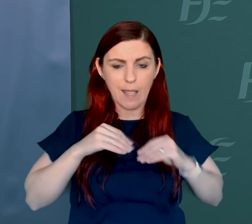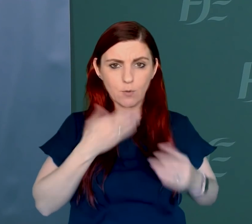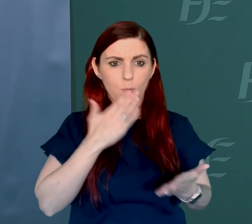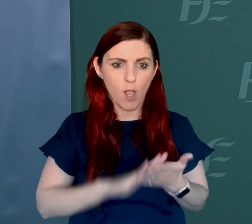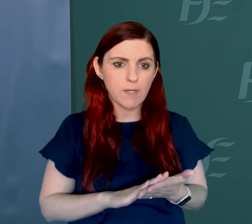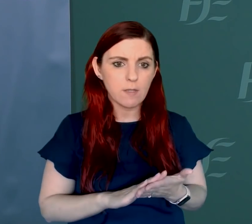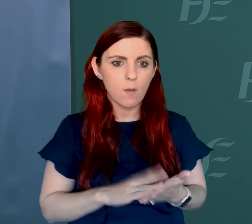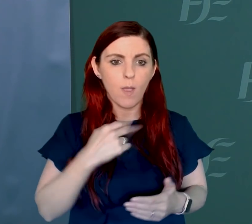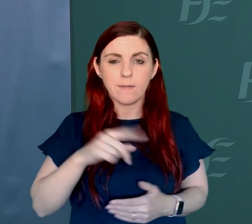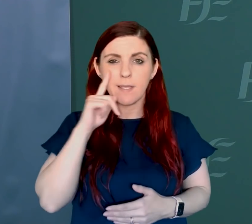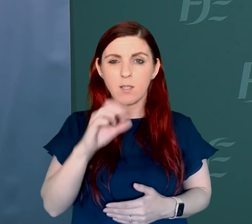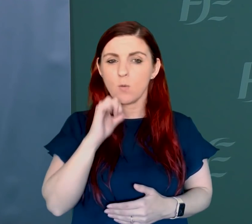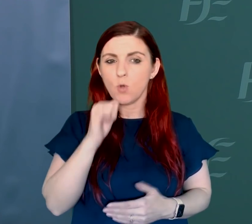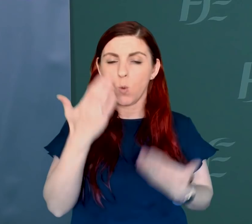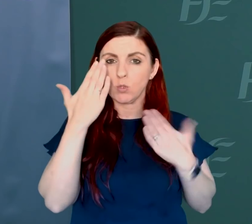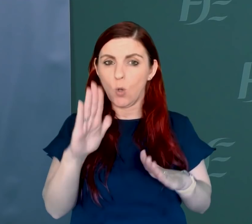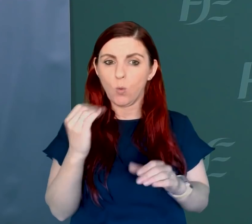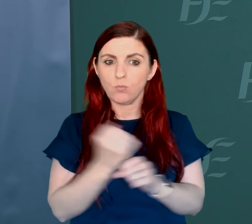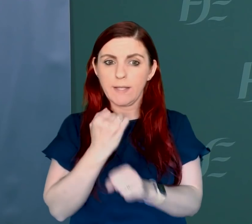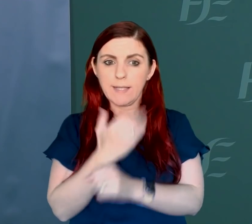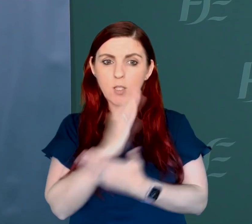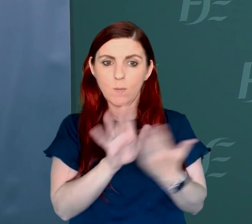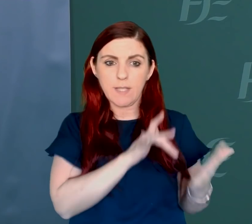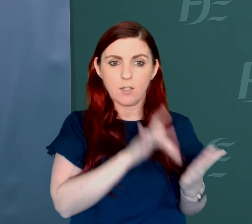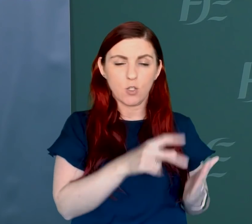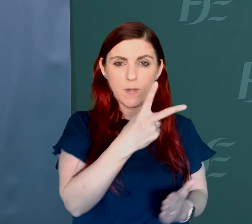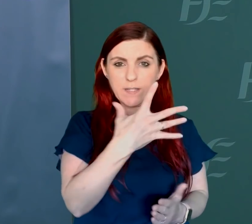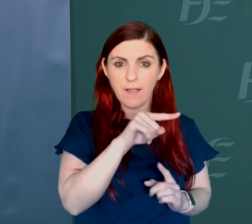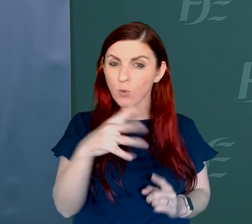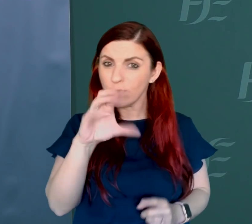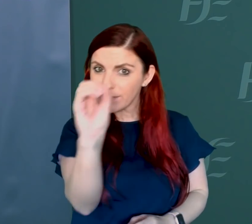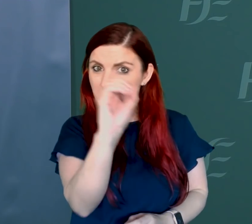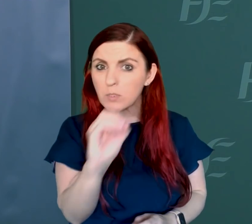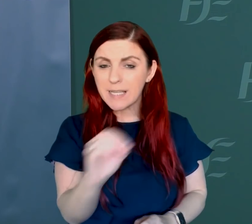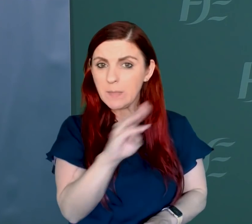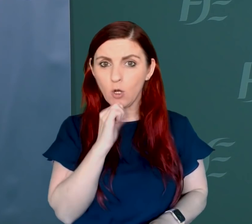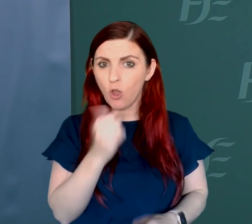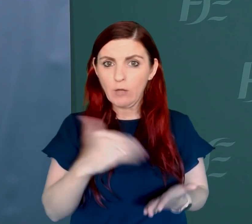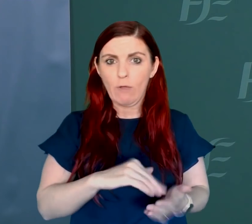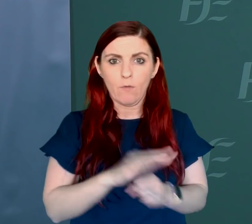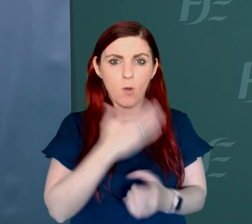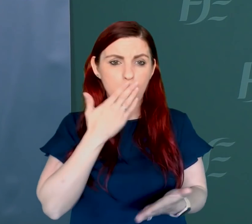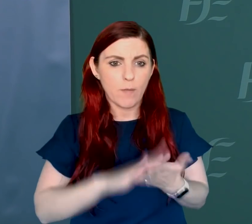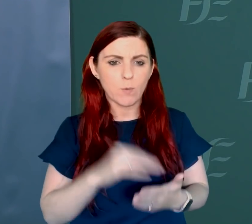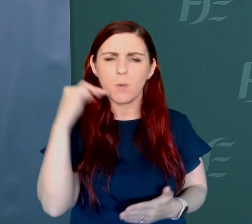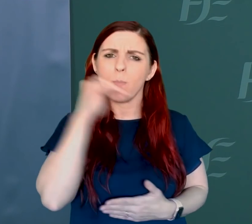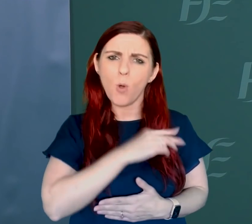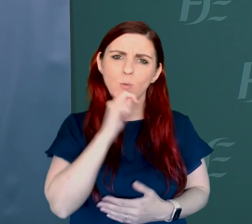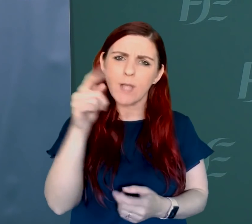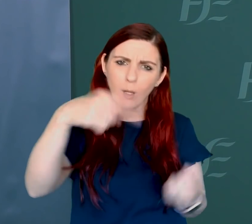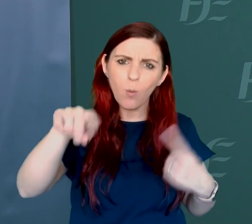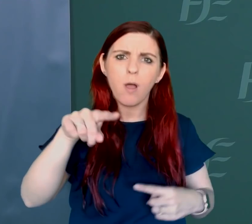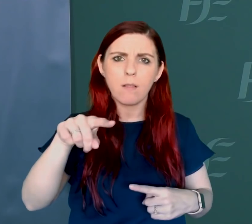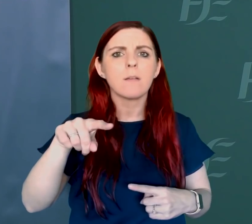some no-show rates in some centres varying from 25 to 50%. So it's a really important call to everybody. We are going to be dealing